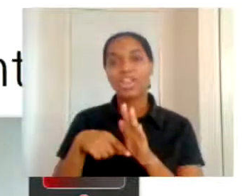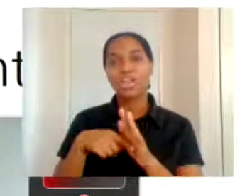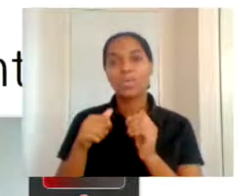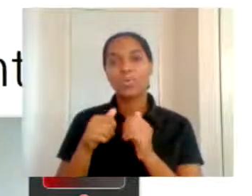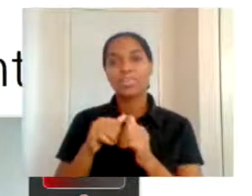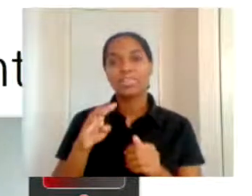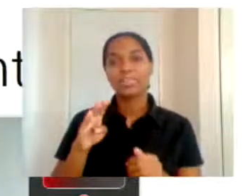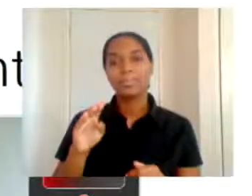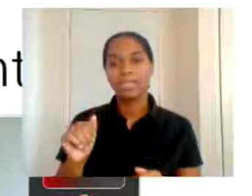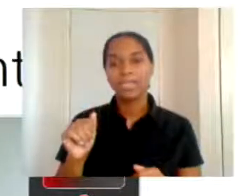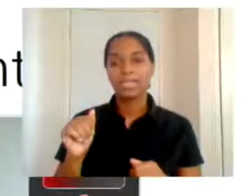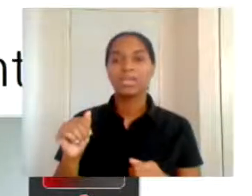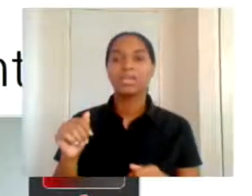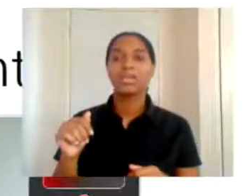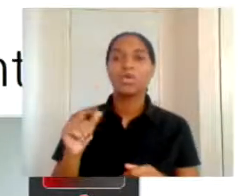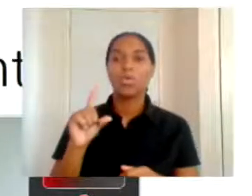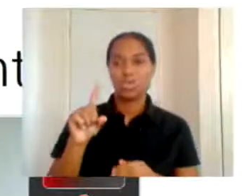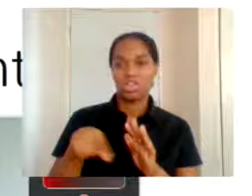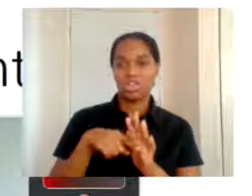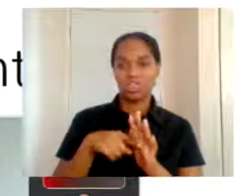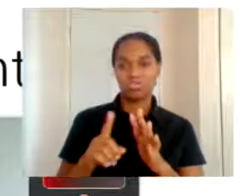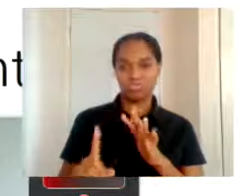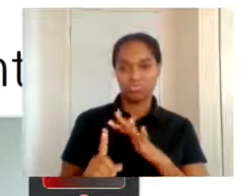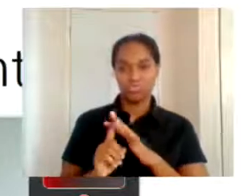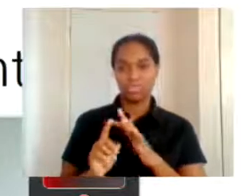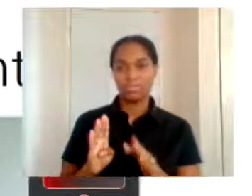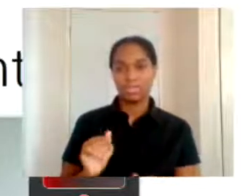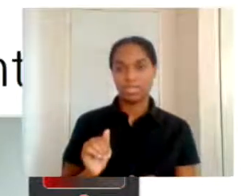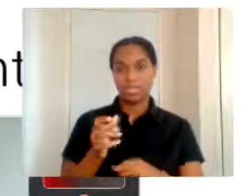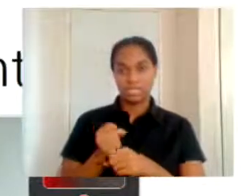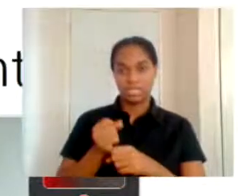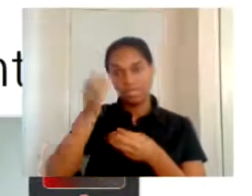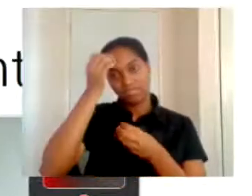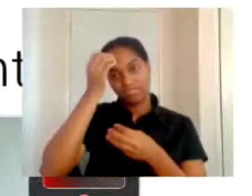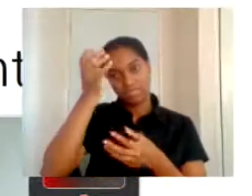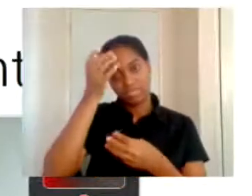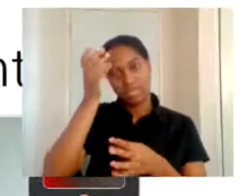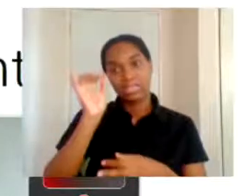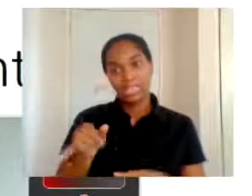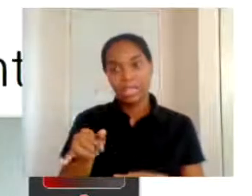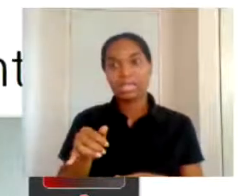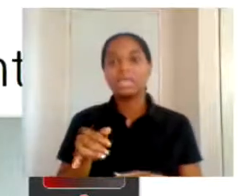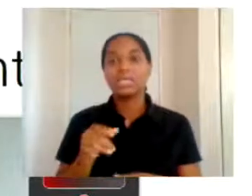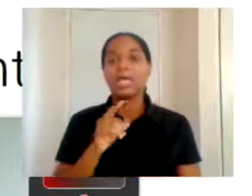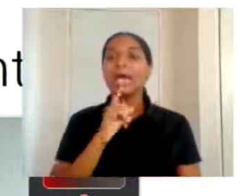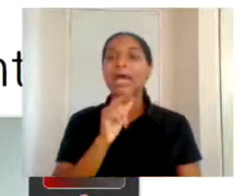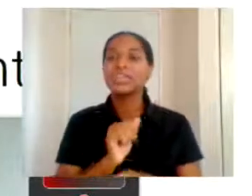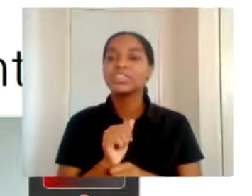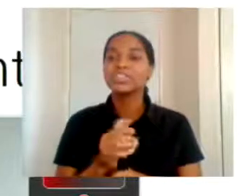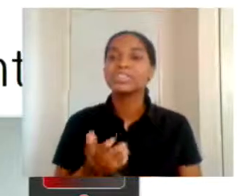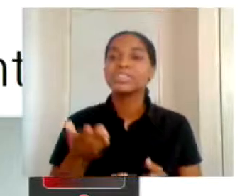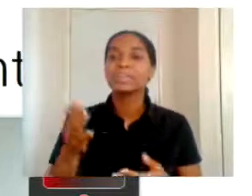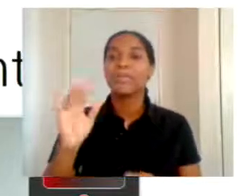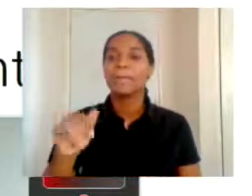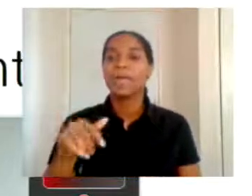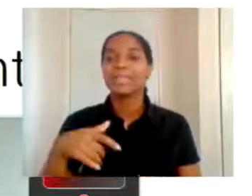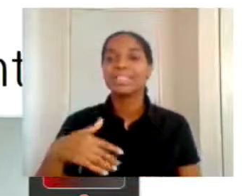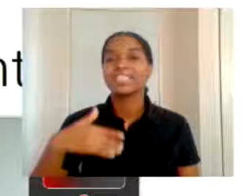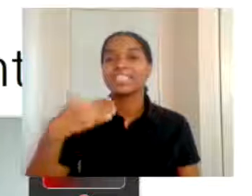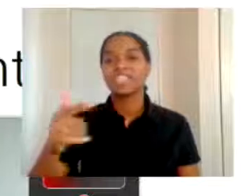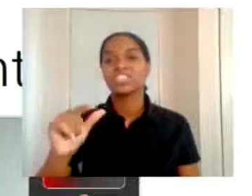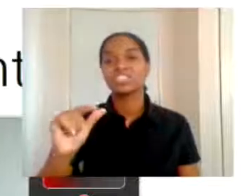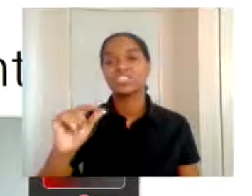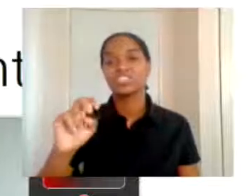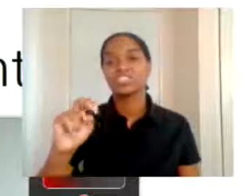When an alert coming in, the BA received information that actually delivered by the next-gen TV from